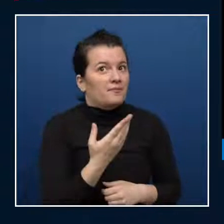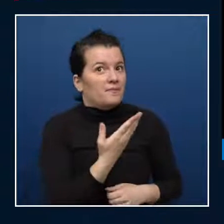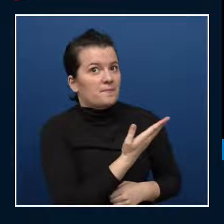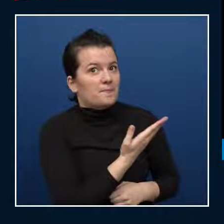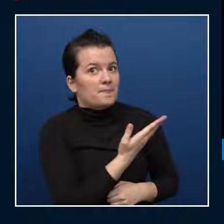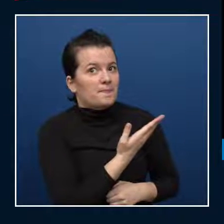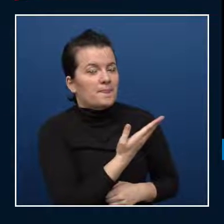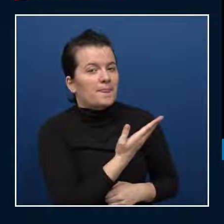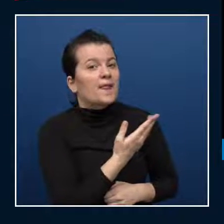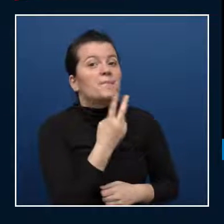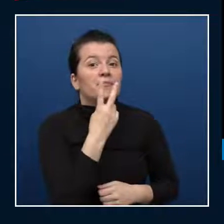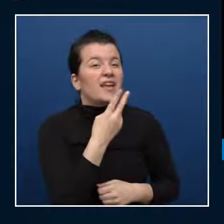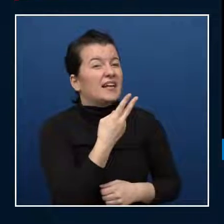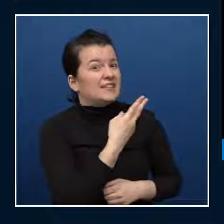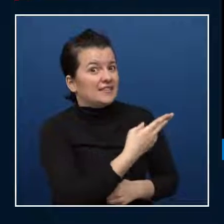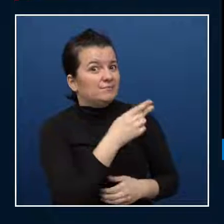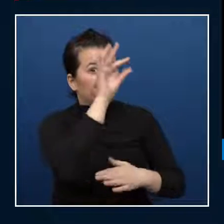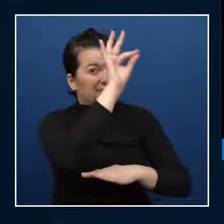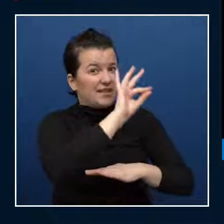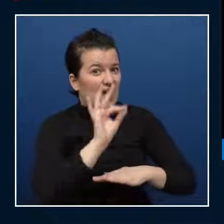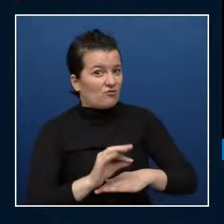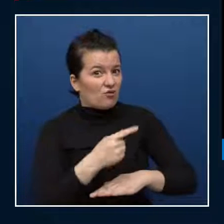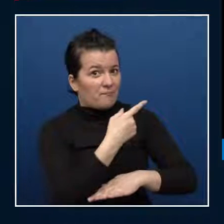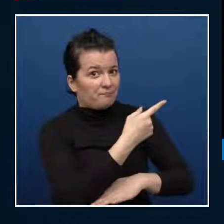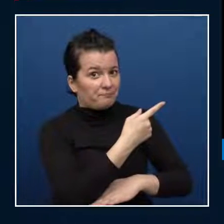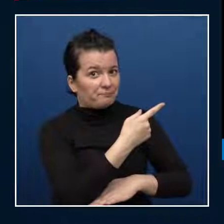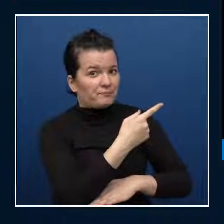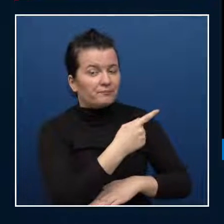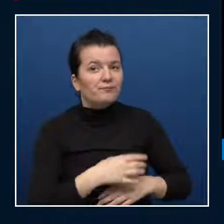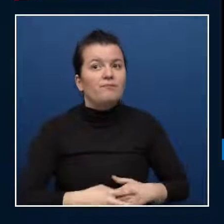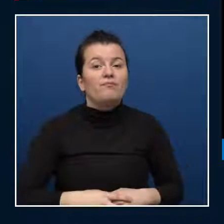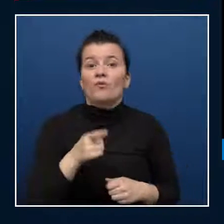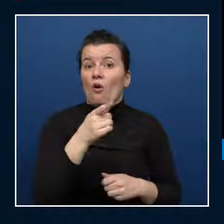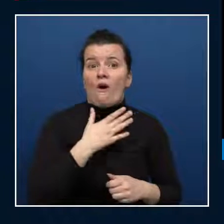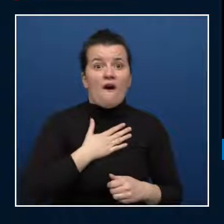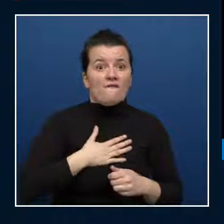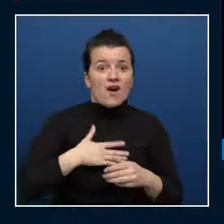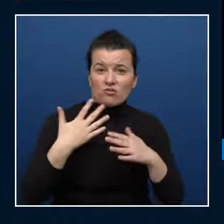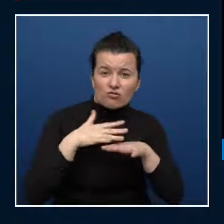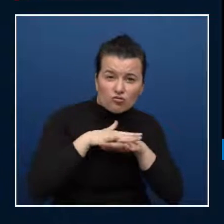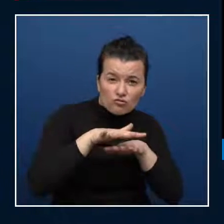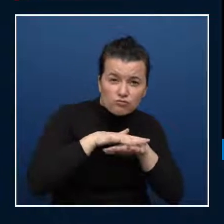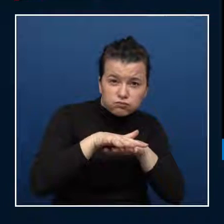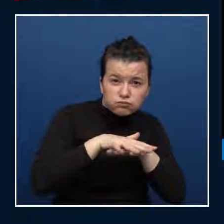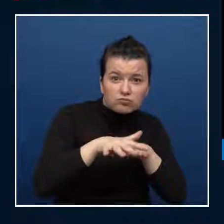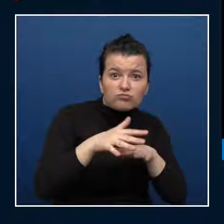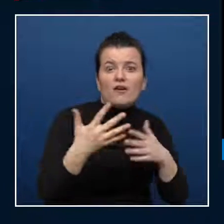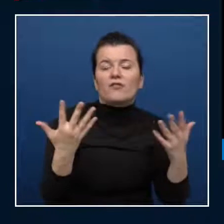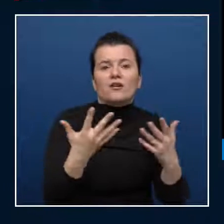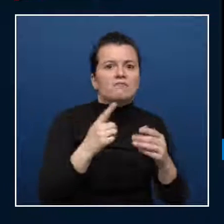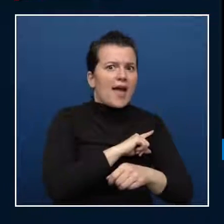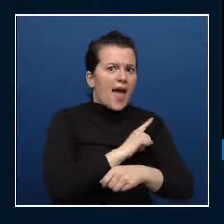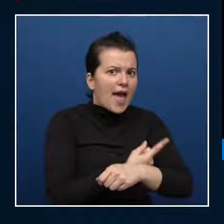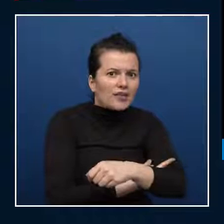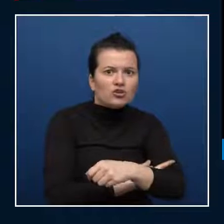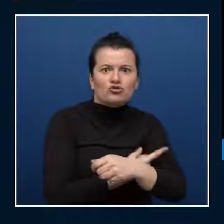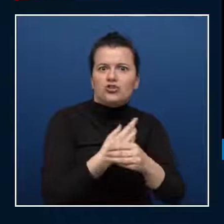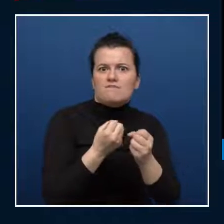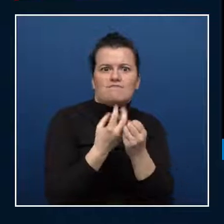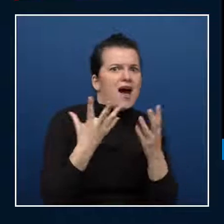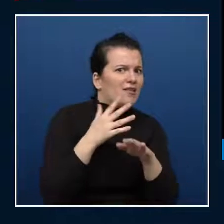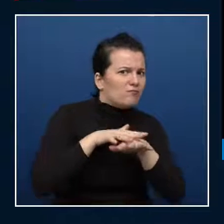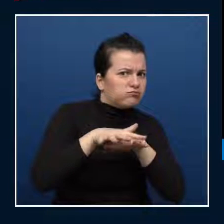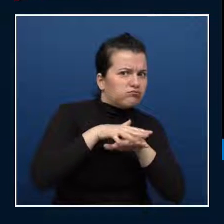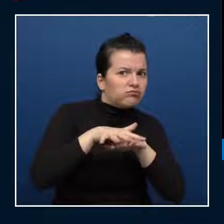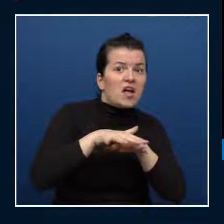here that you can see on this diagram is that if you want your traffic for images, so if you're hosting a lot of images on your website, it can go to one